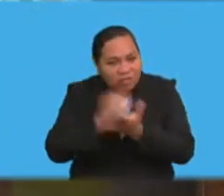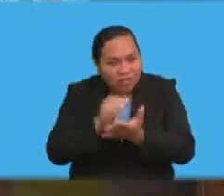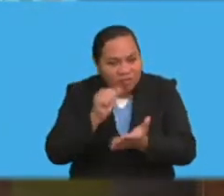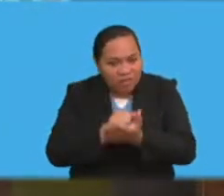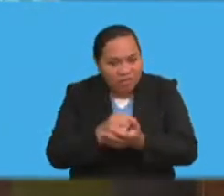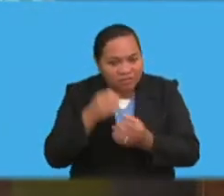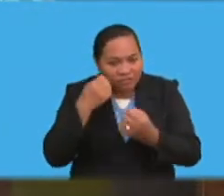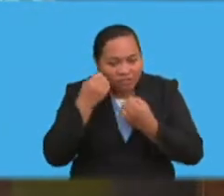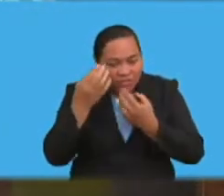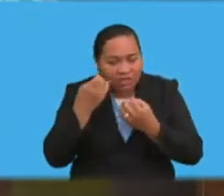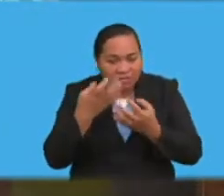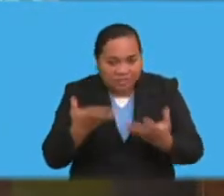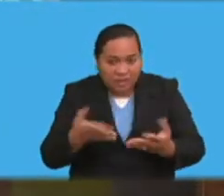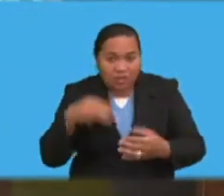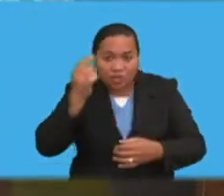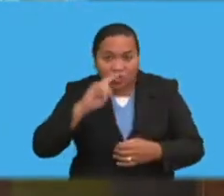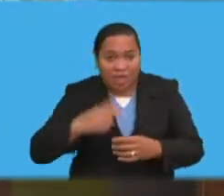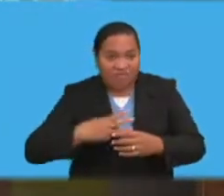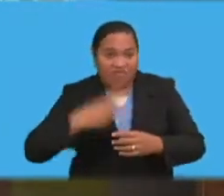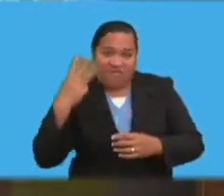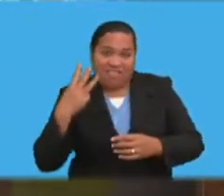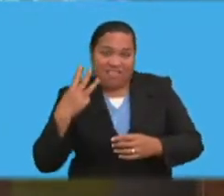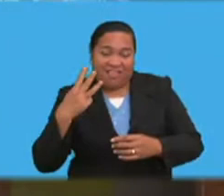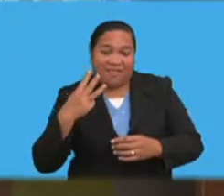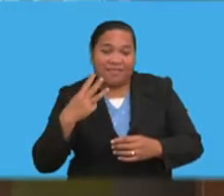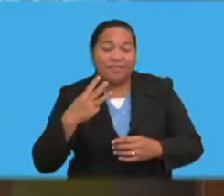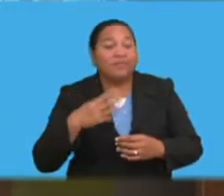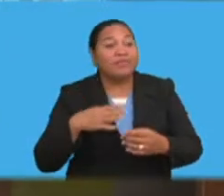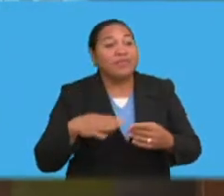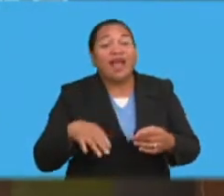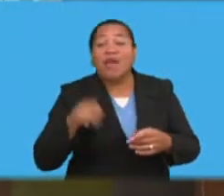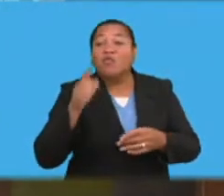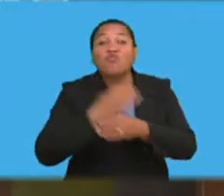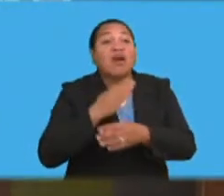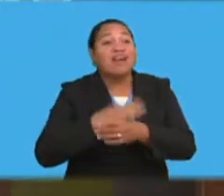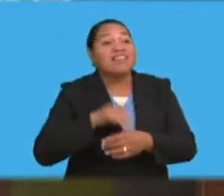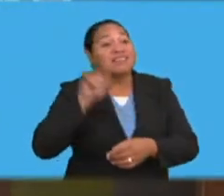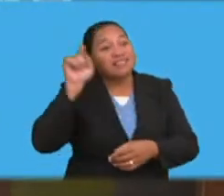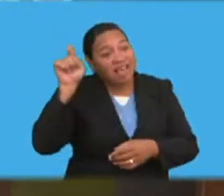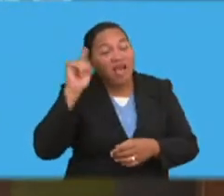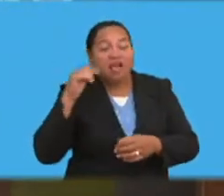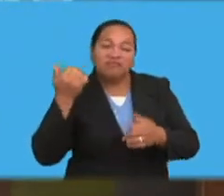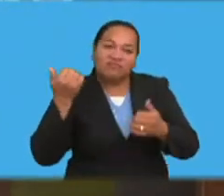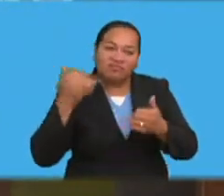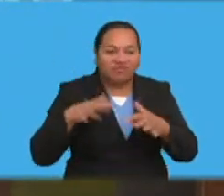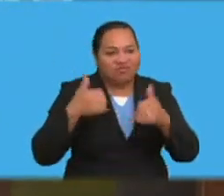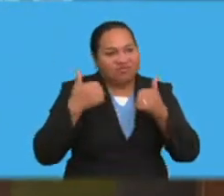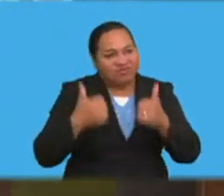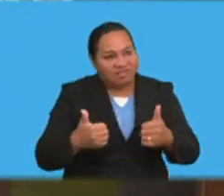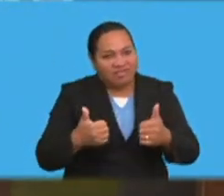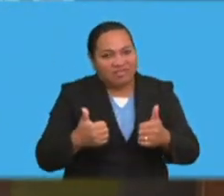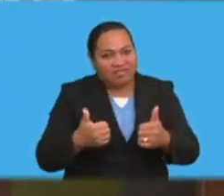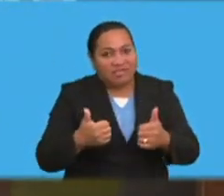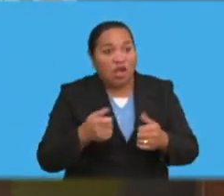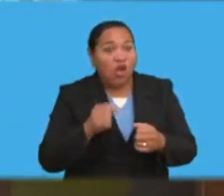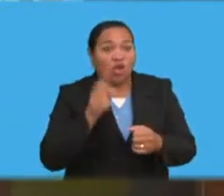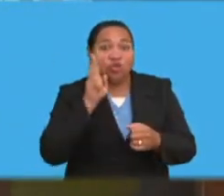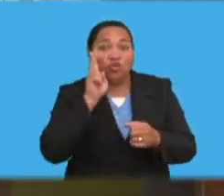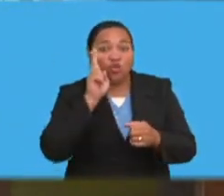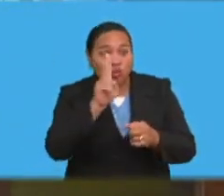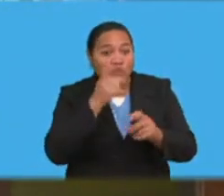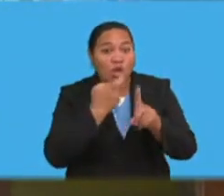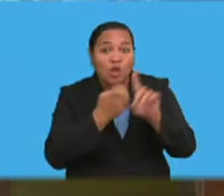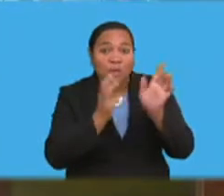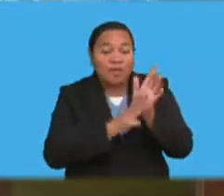Just today at 3 o'clock, work at Siberia is completed, 2 kilometers of new drain,